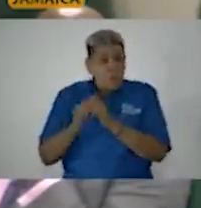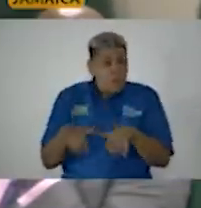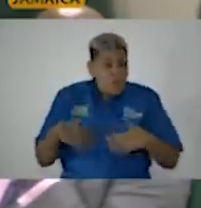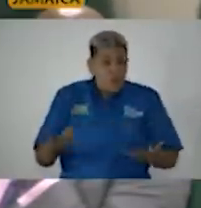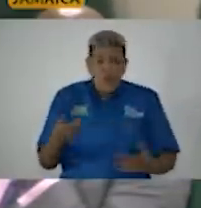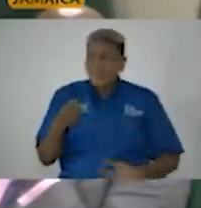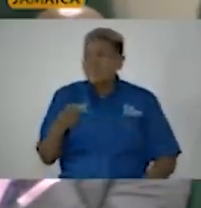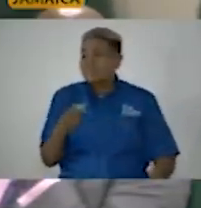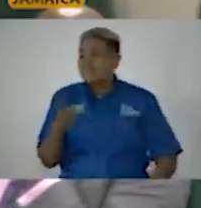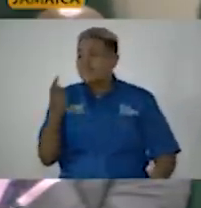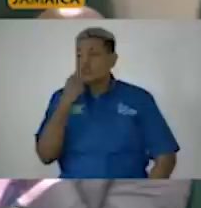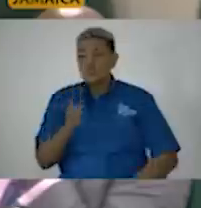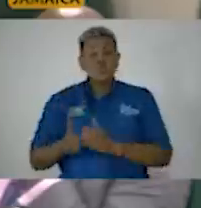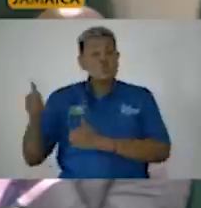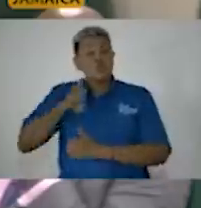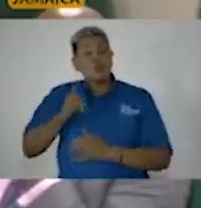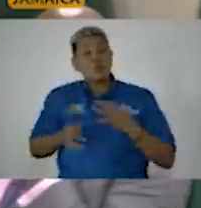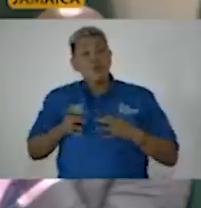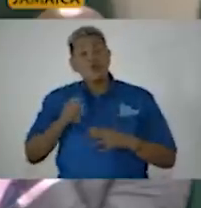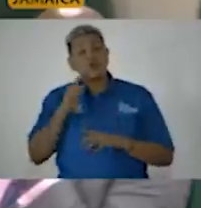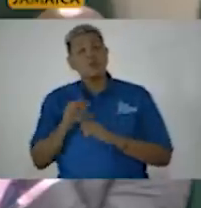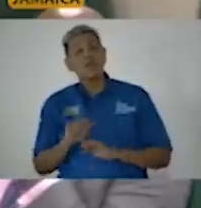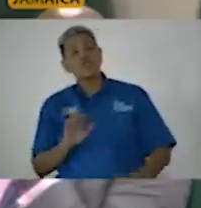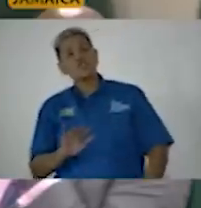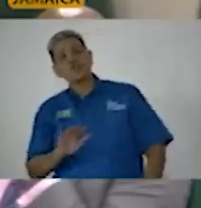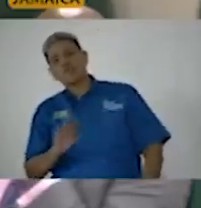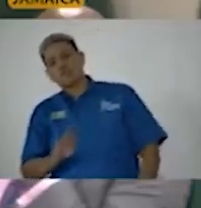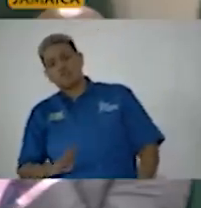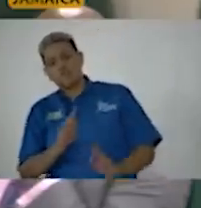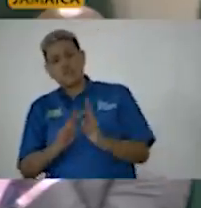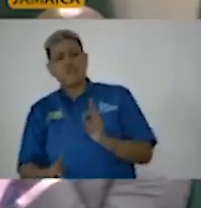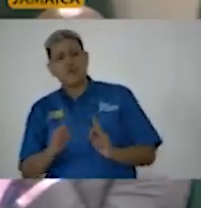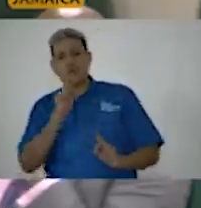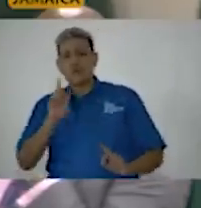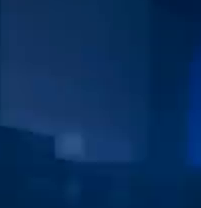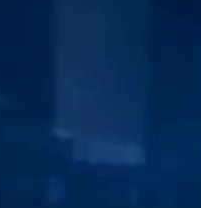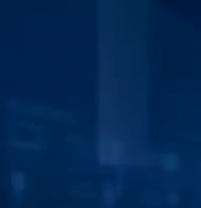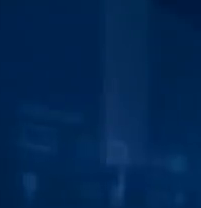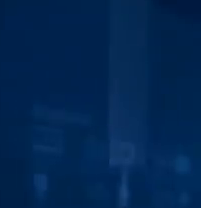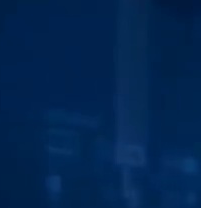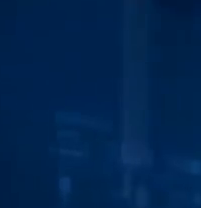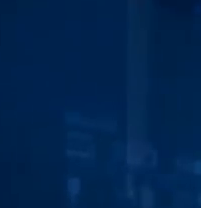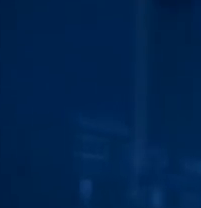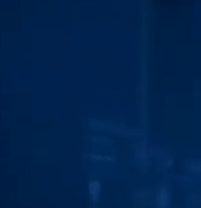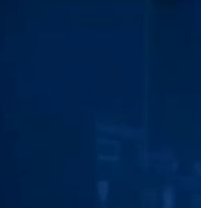the Supreme Court to ensure that the divorce is a valid one.